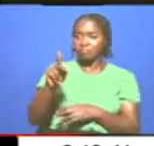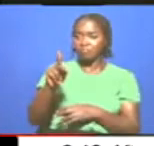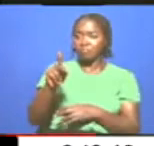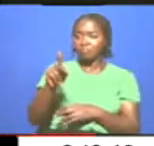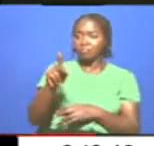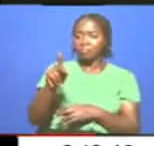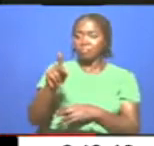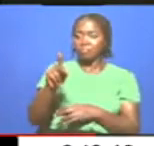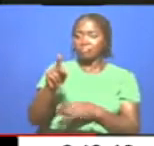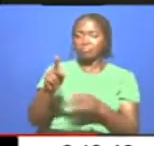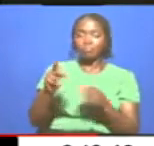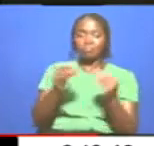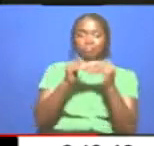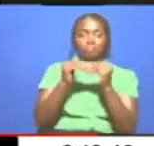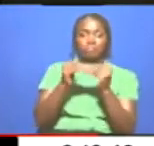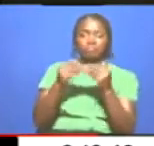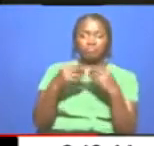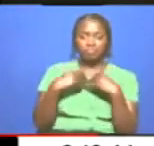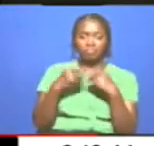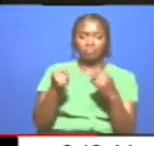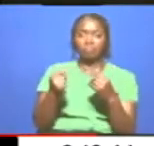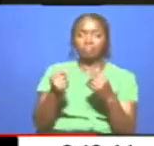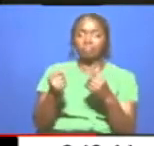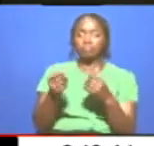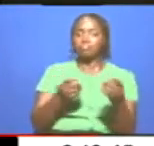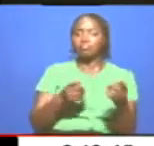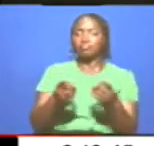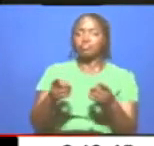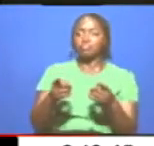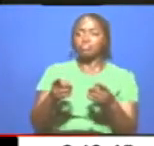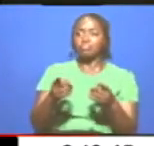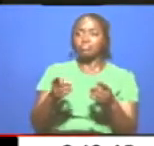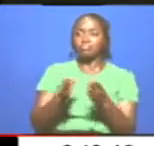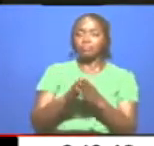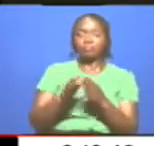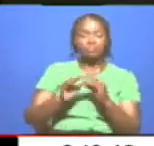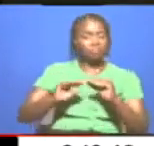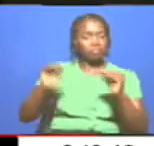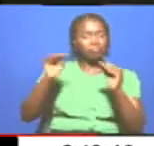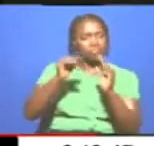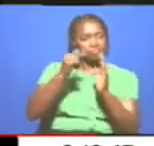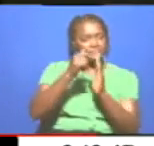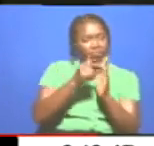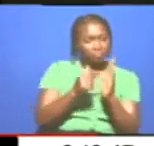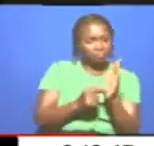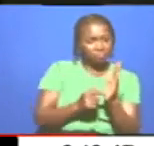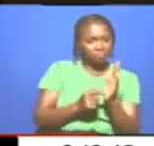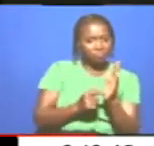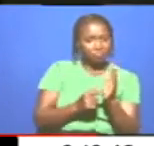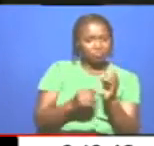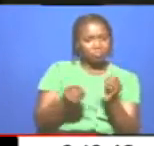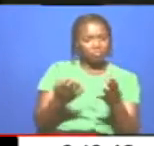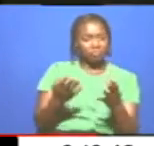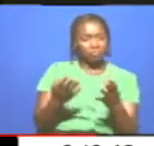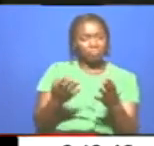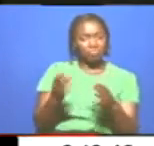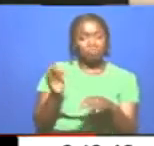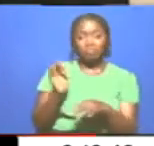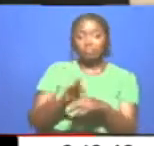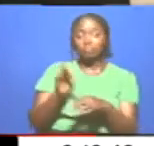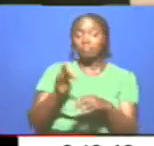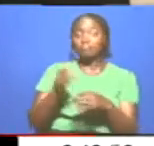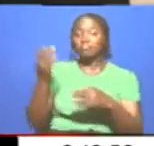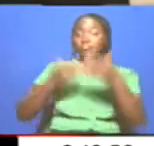equitable healthcare driven by academic insight is now one of the major focuses of the University of